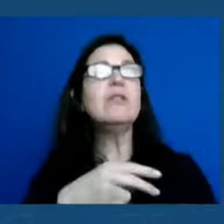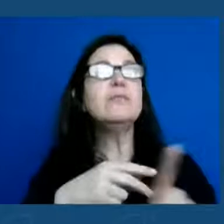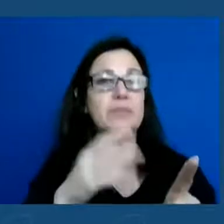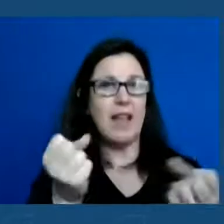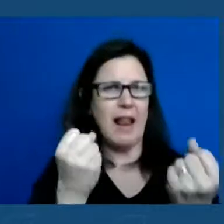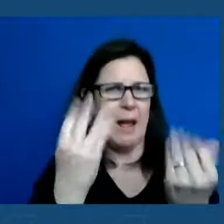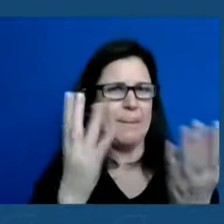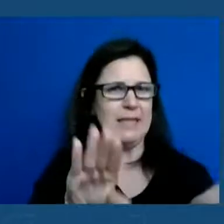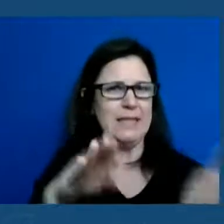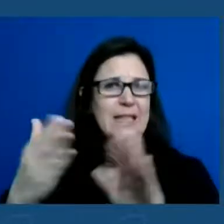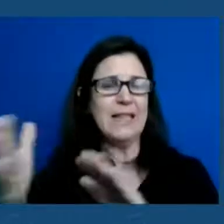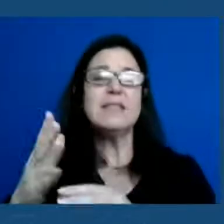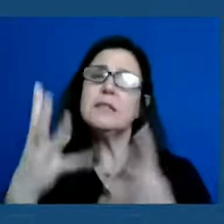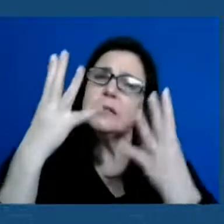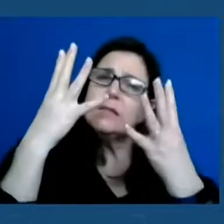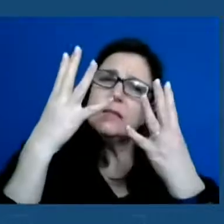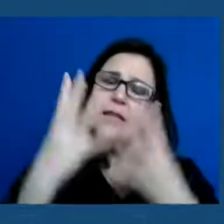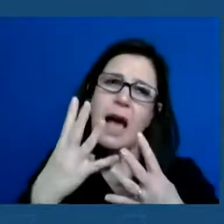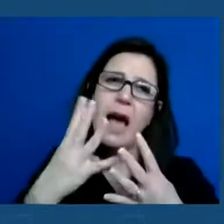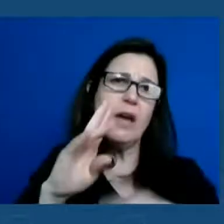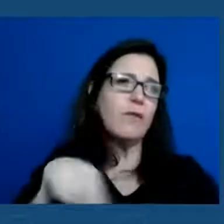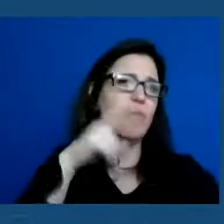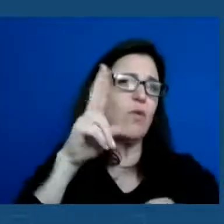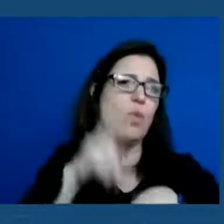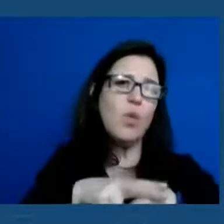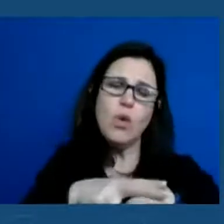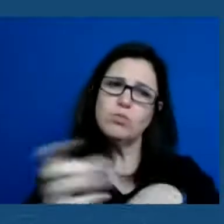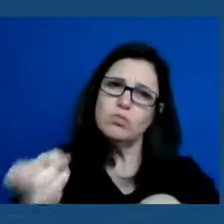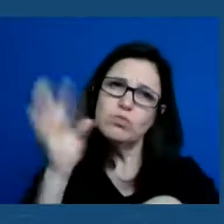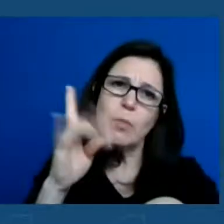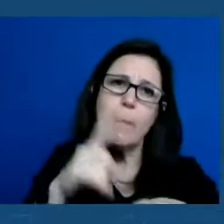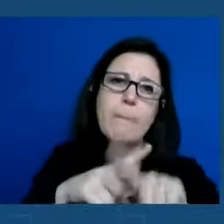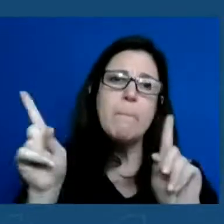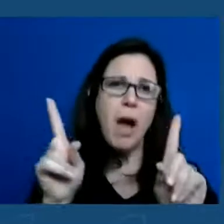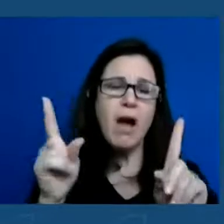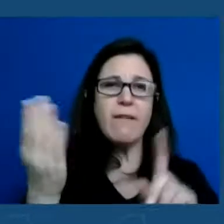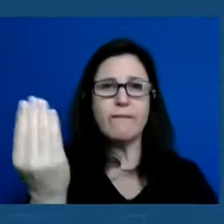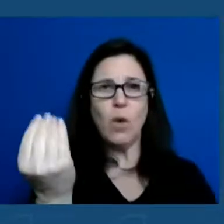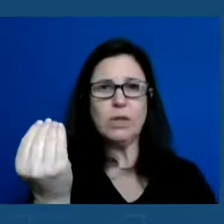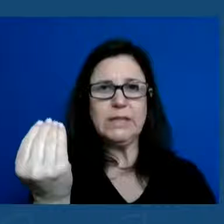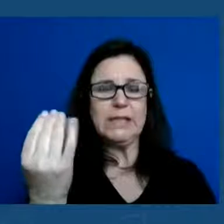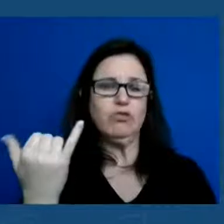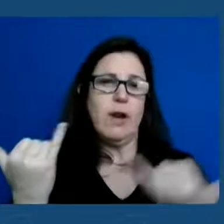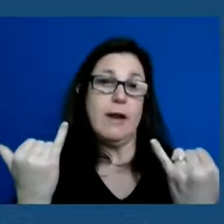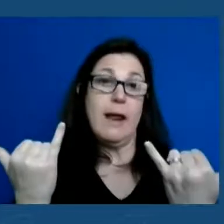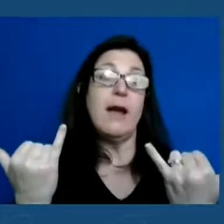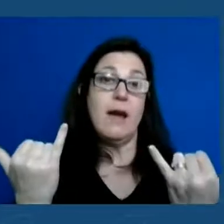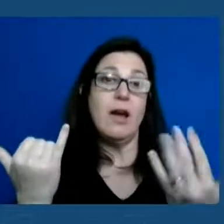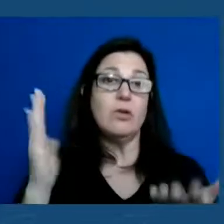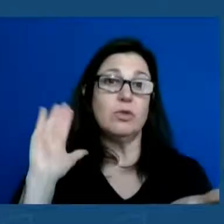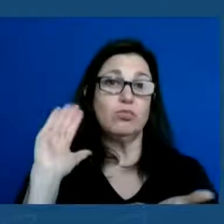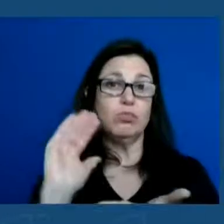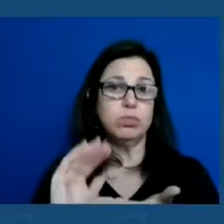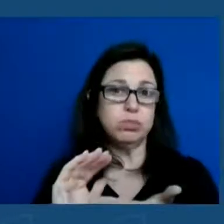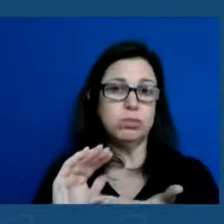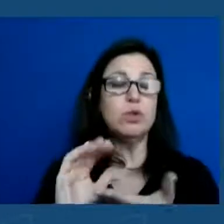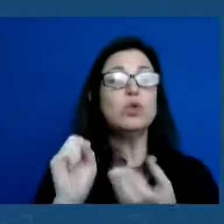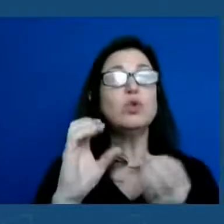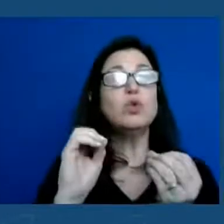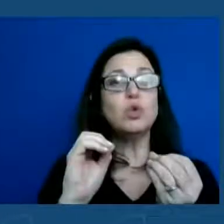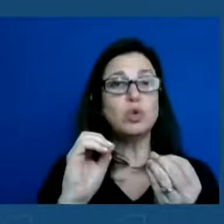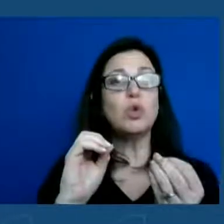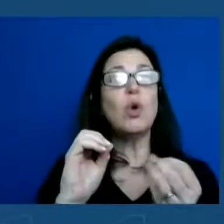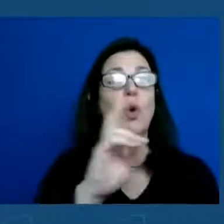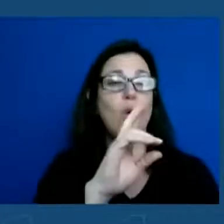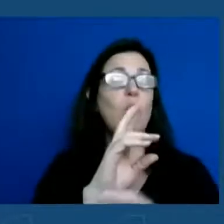continue to be sad and tragic for any family, but 14 is what we're looking at right now. So hospitalizations are continuing to be